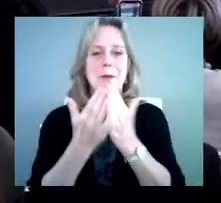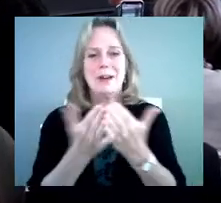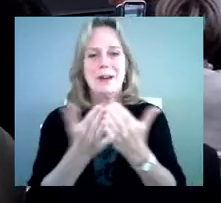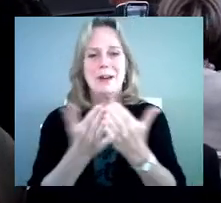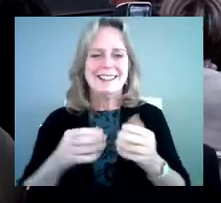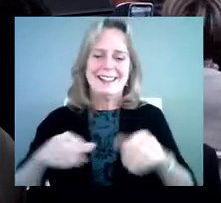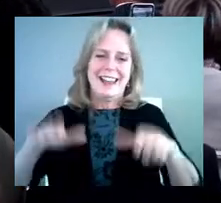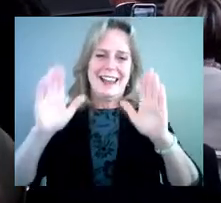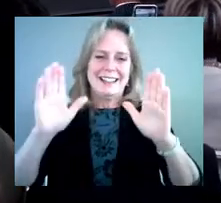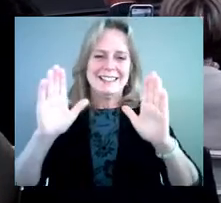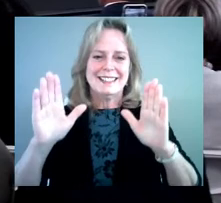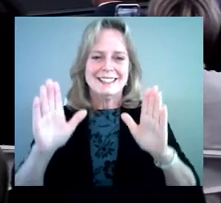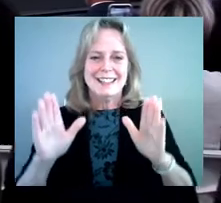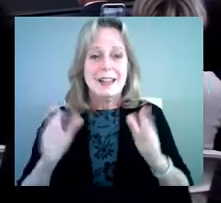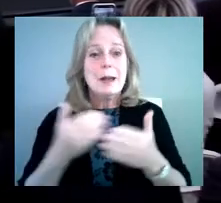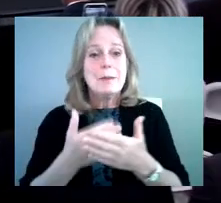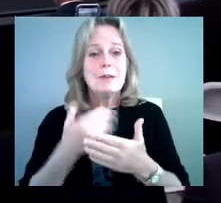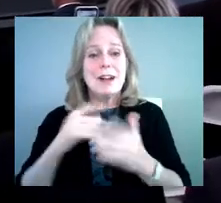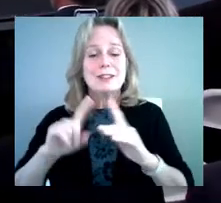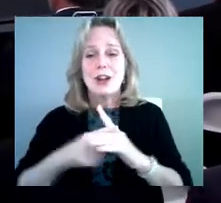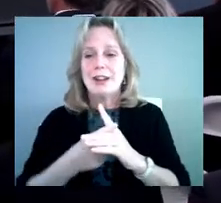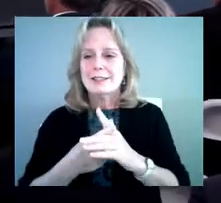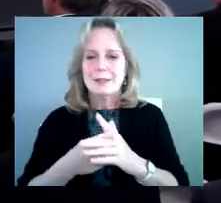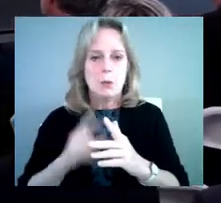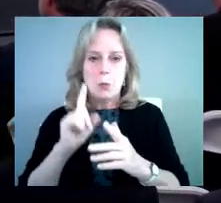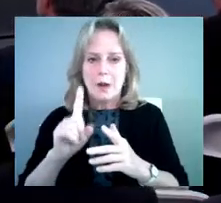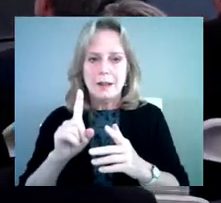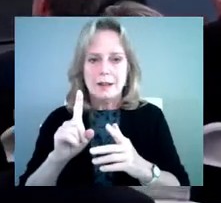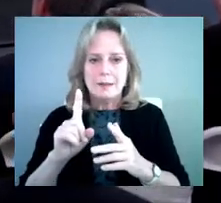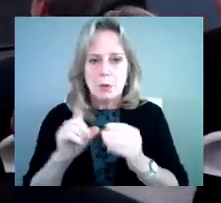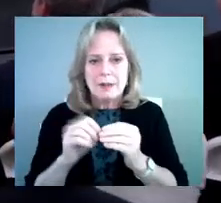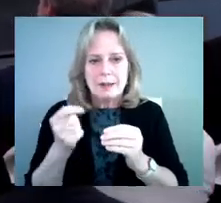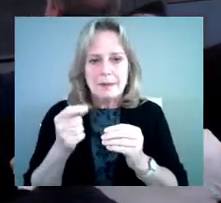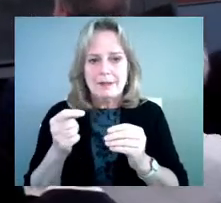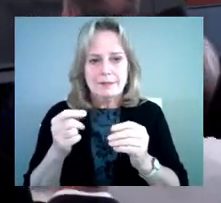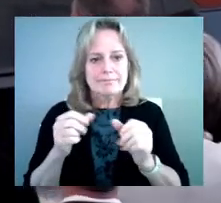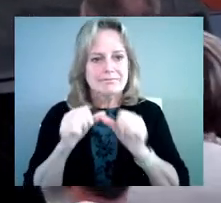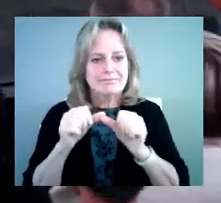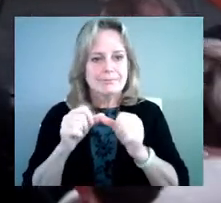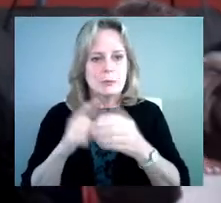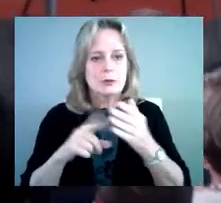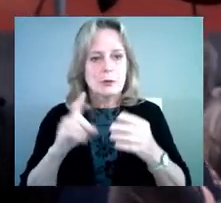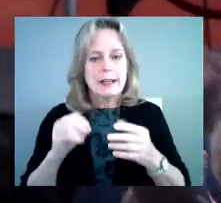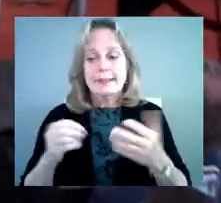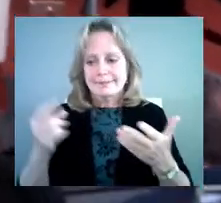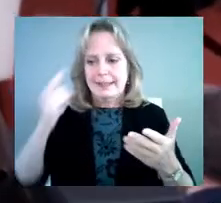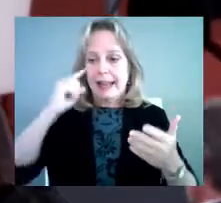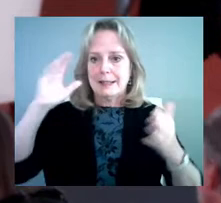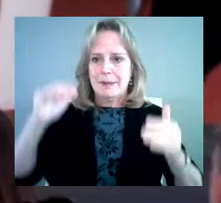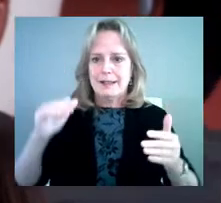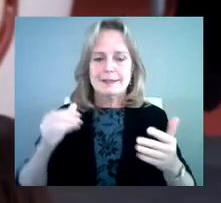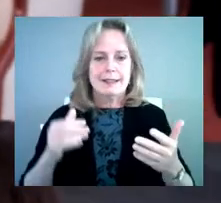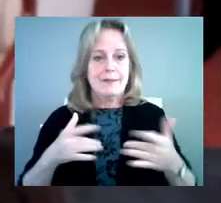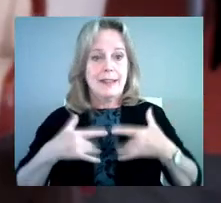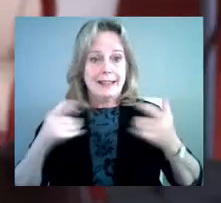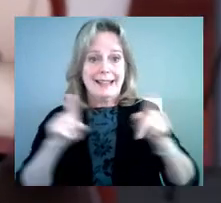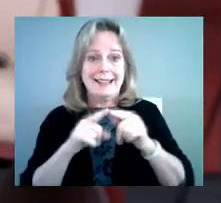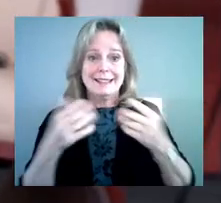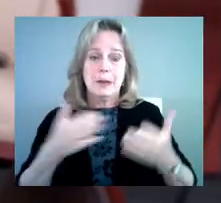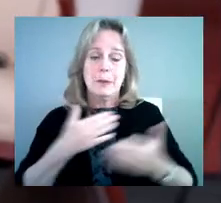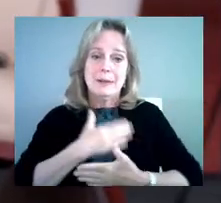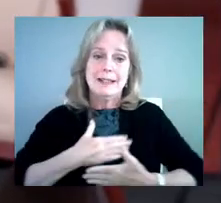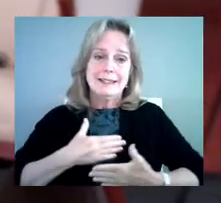Excellent. Before I start, just one additional piece of housekeeping. As you would expect at an event like this, please